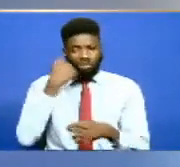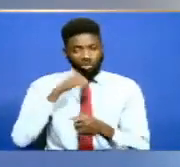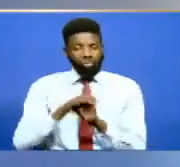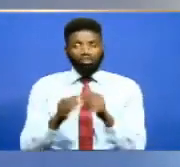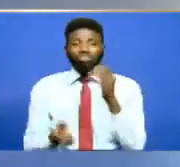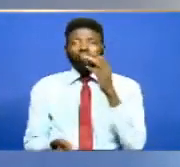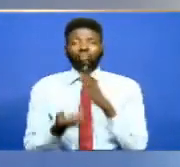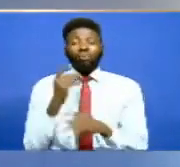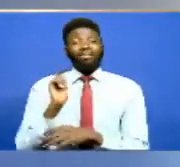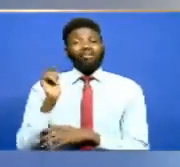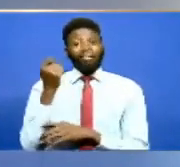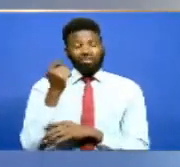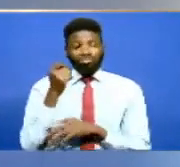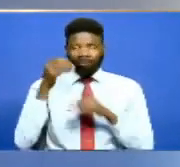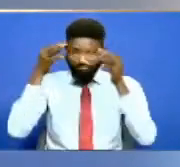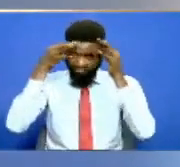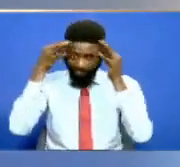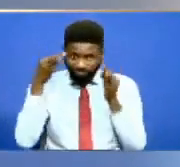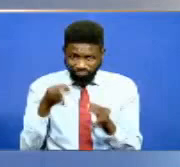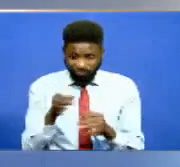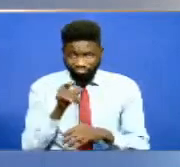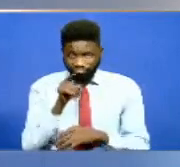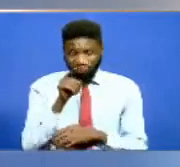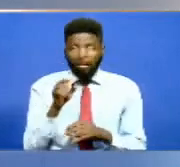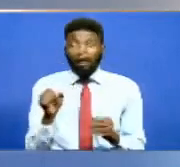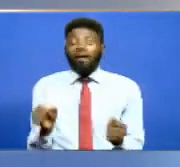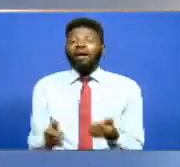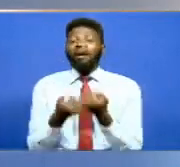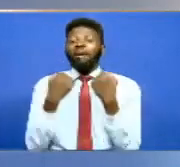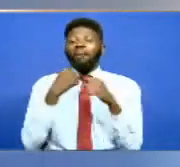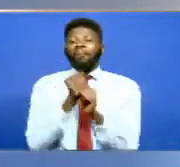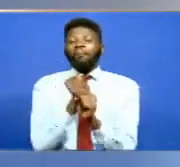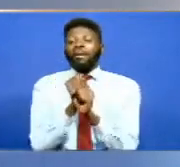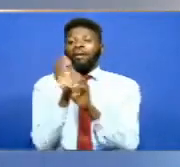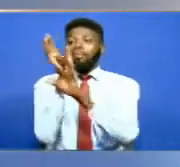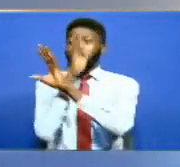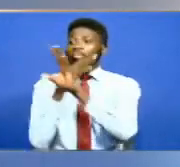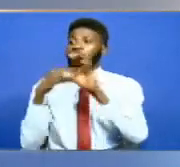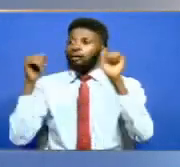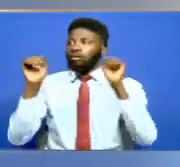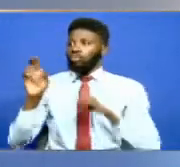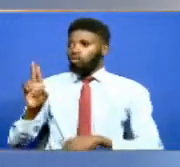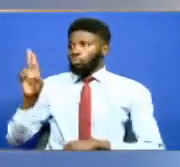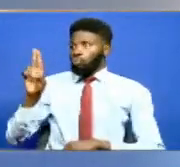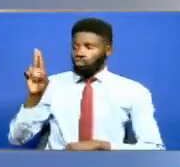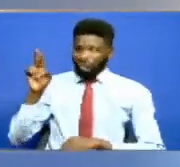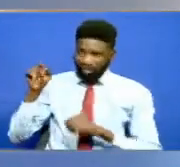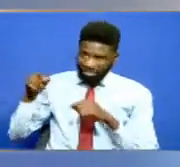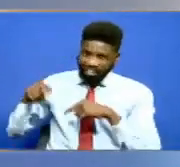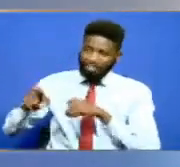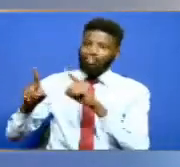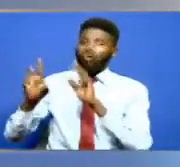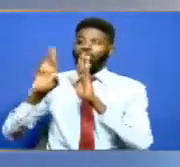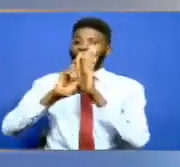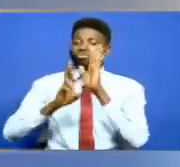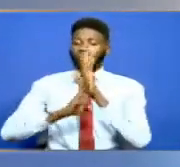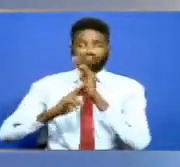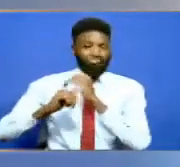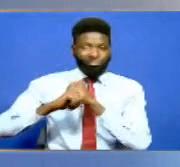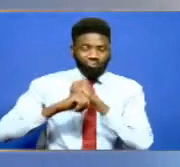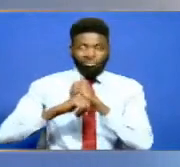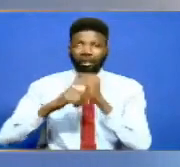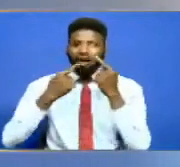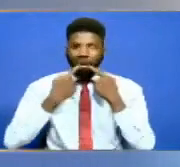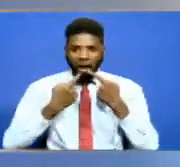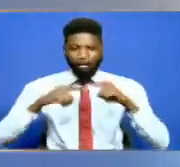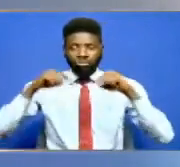this is the decision, or it is the case that made the head of state, President Uhuru Kenyatta, to impose tough measures. And of course,